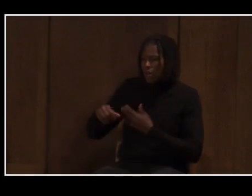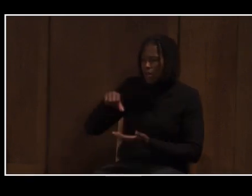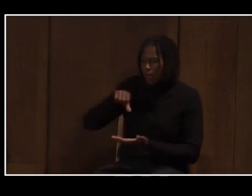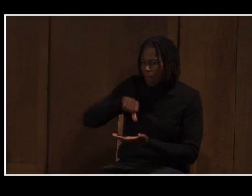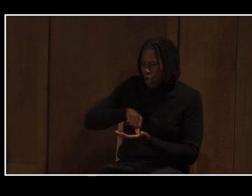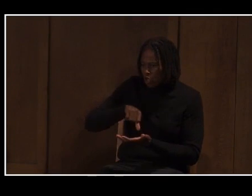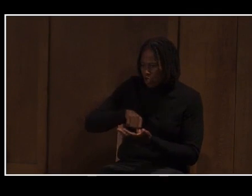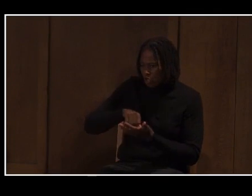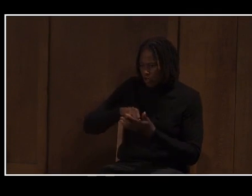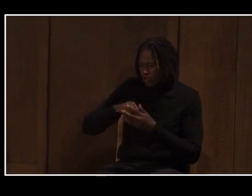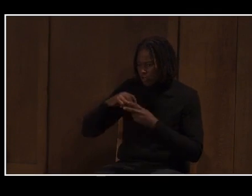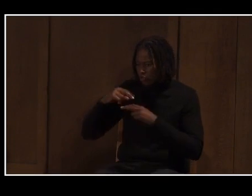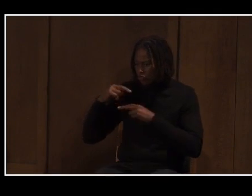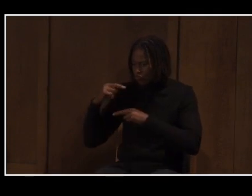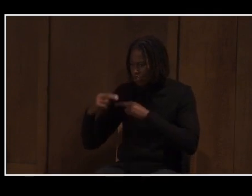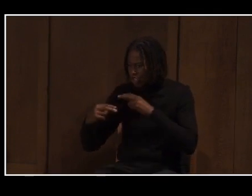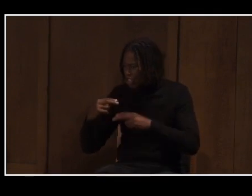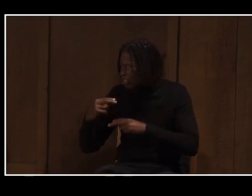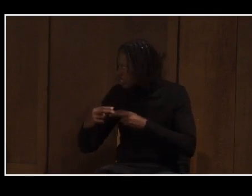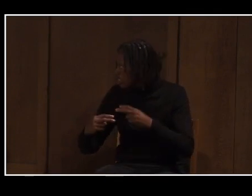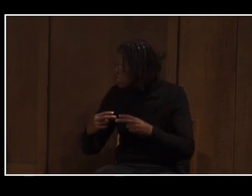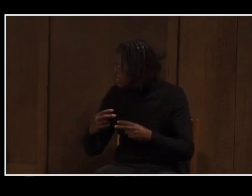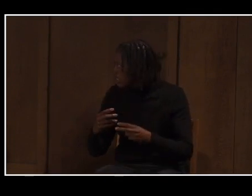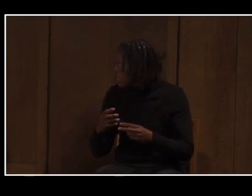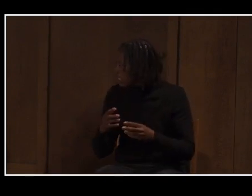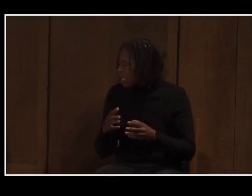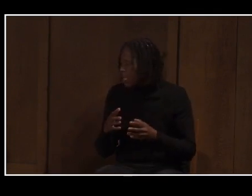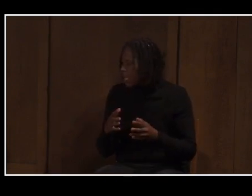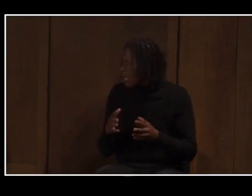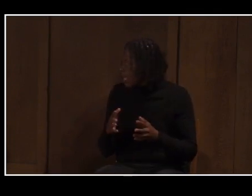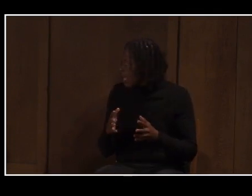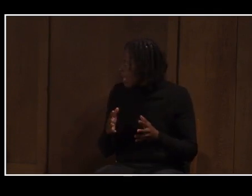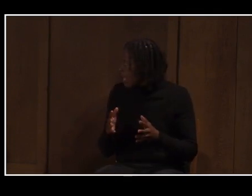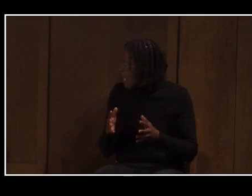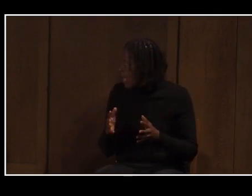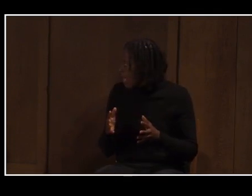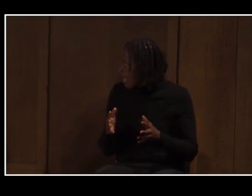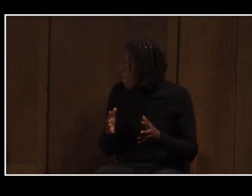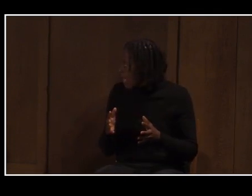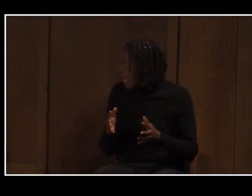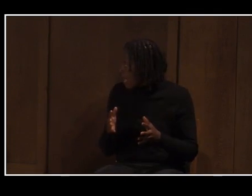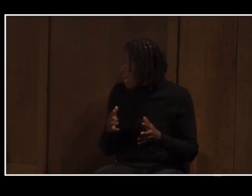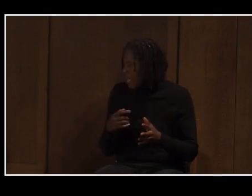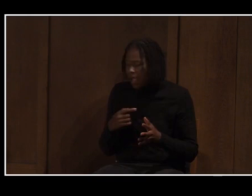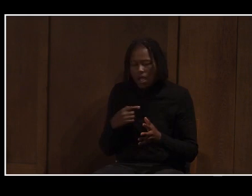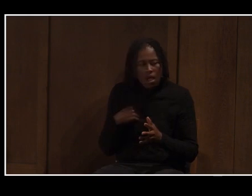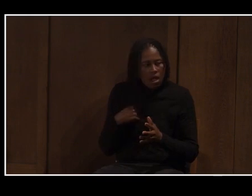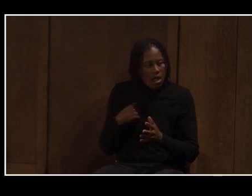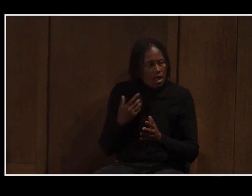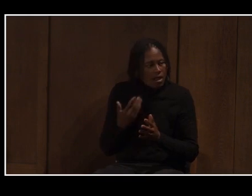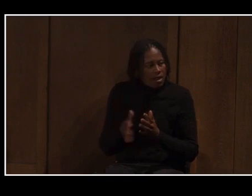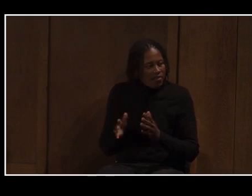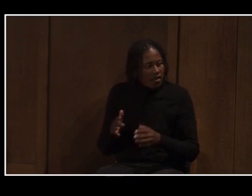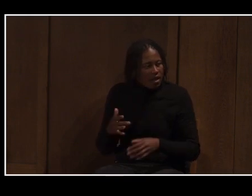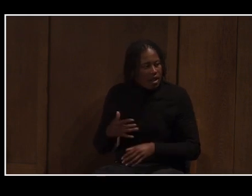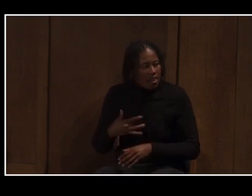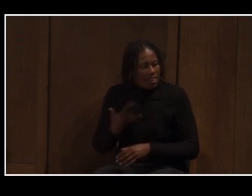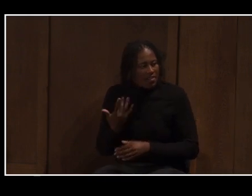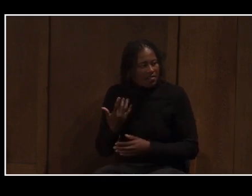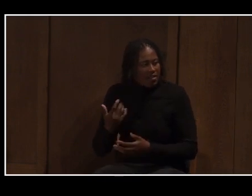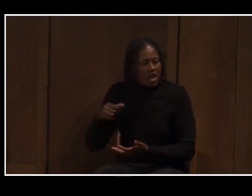how I'm trying to. I never lived in Iran, you know. I'm from West